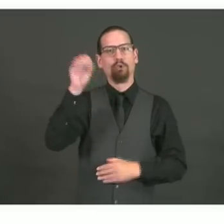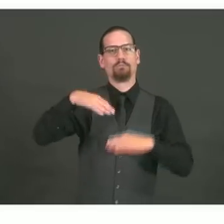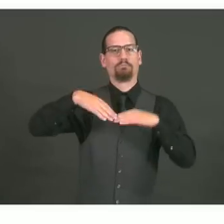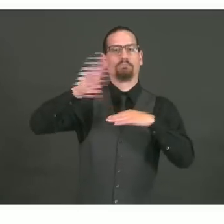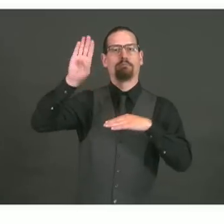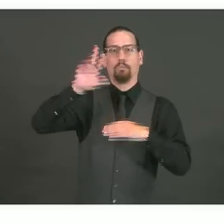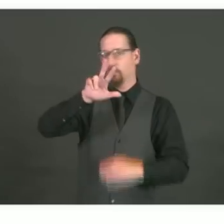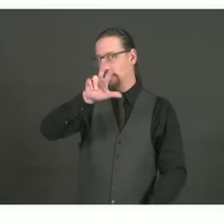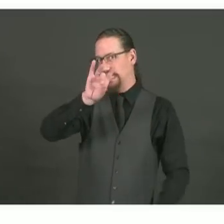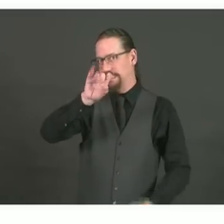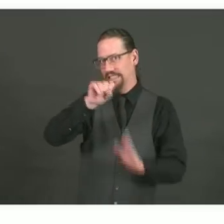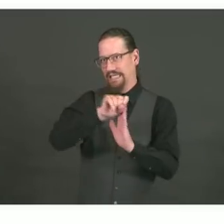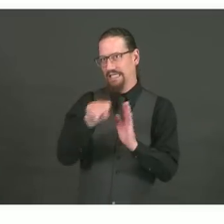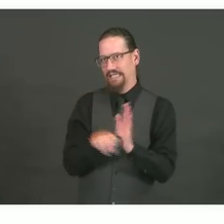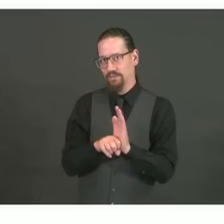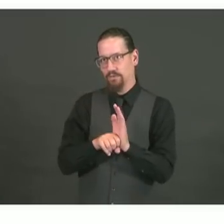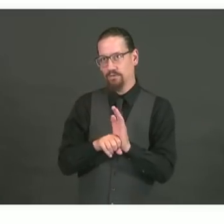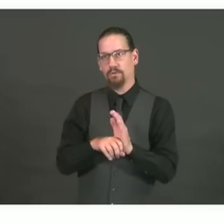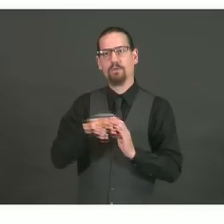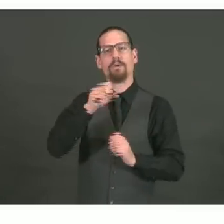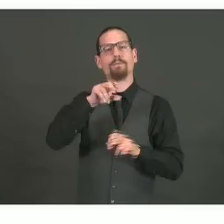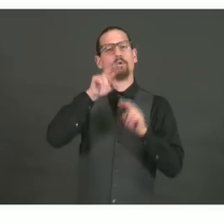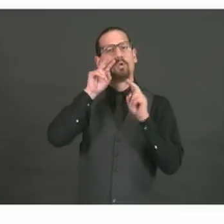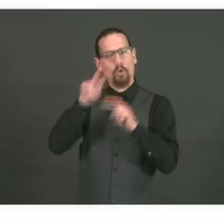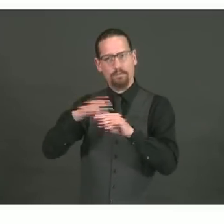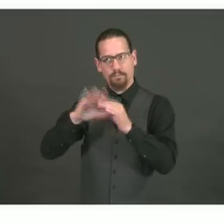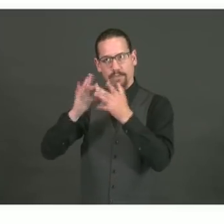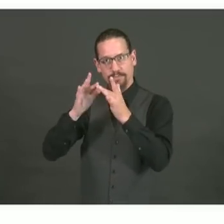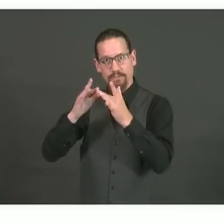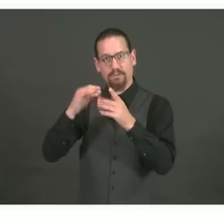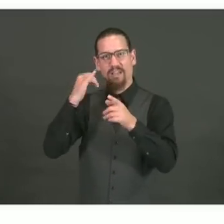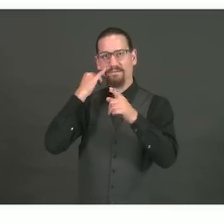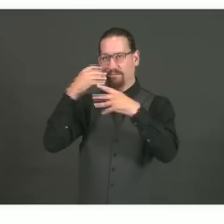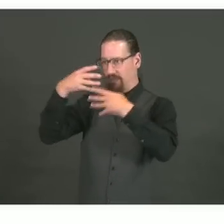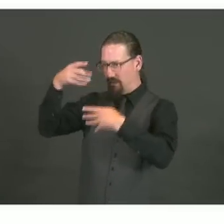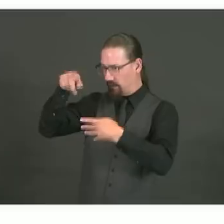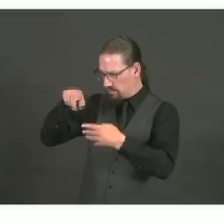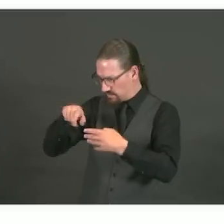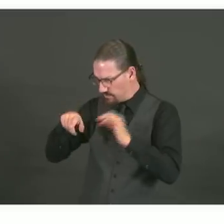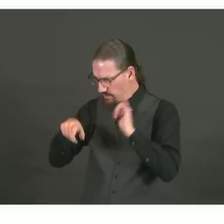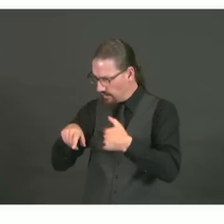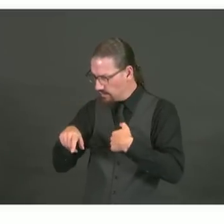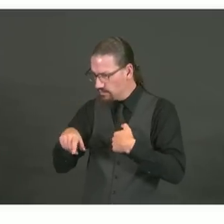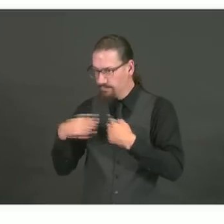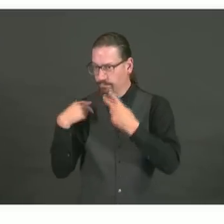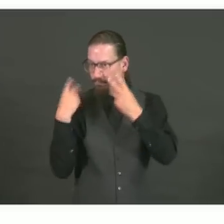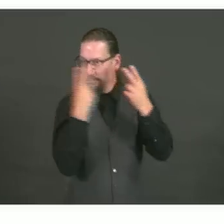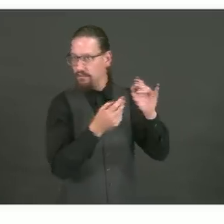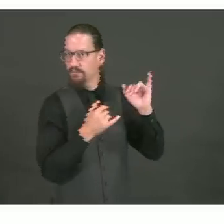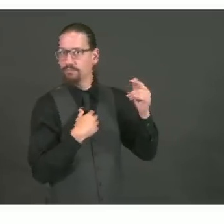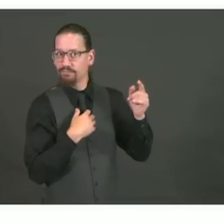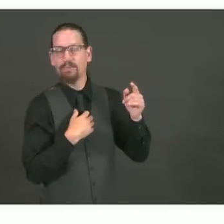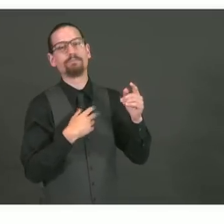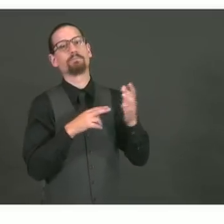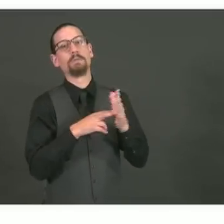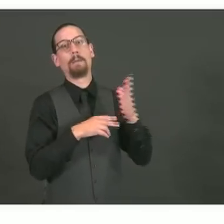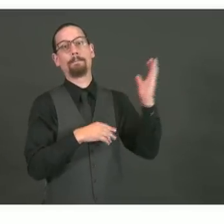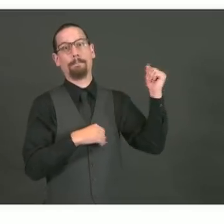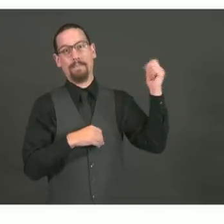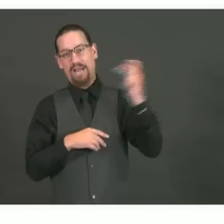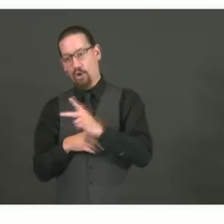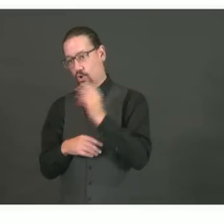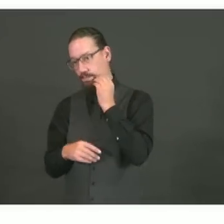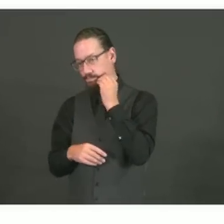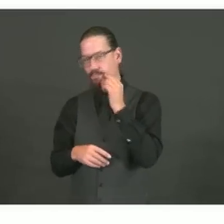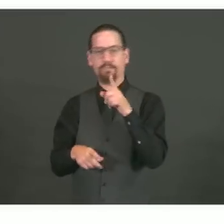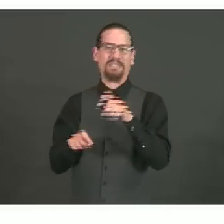Rhode Island has to get tested or quarantined for 14 days. This is a big deal. This is very